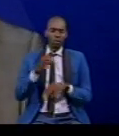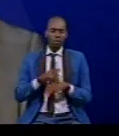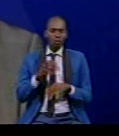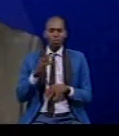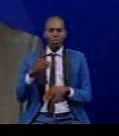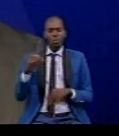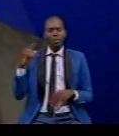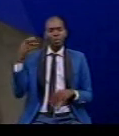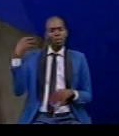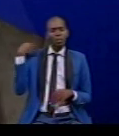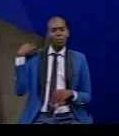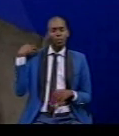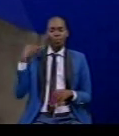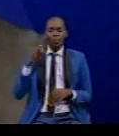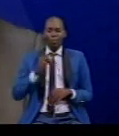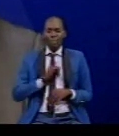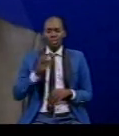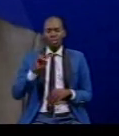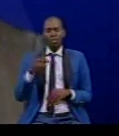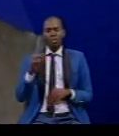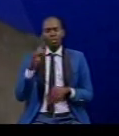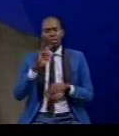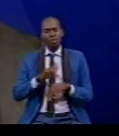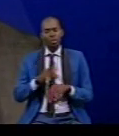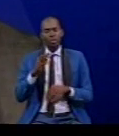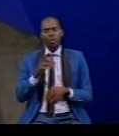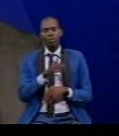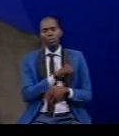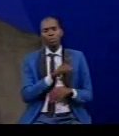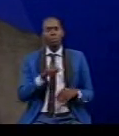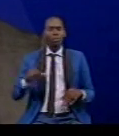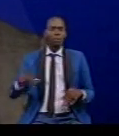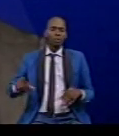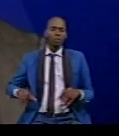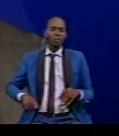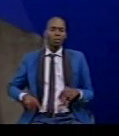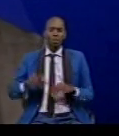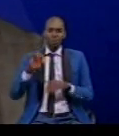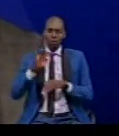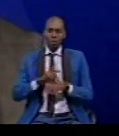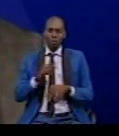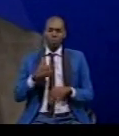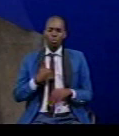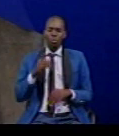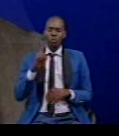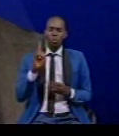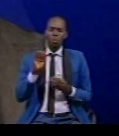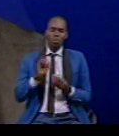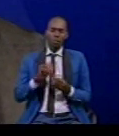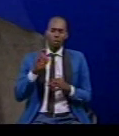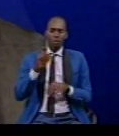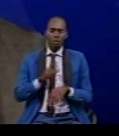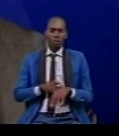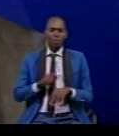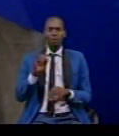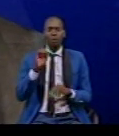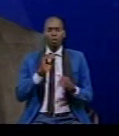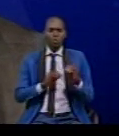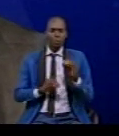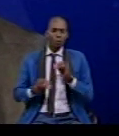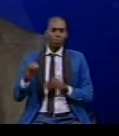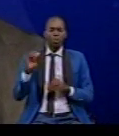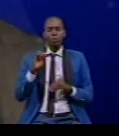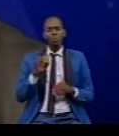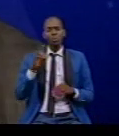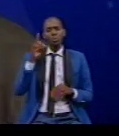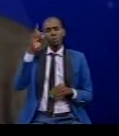the person that says, it's a lost game, I can't do it, I can't cover up, I have to open